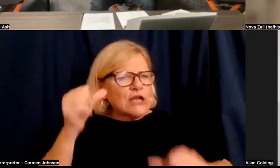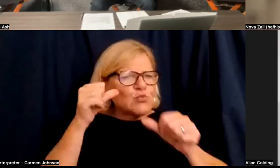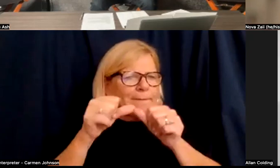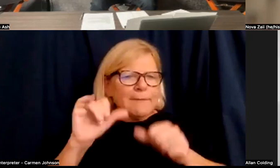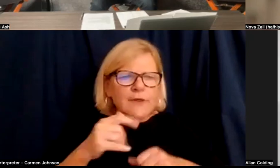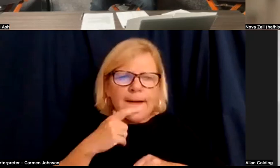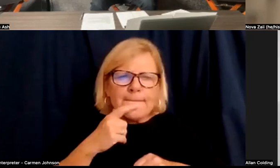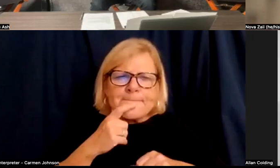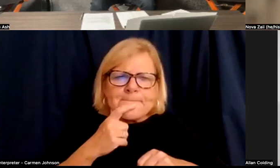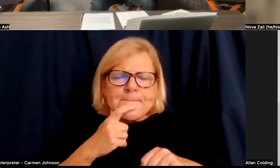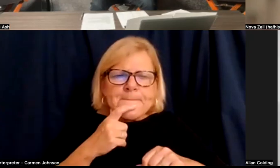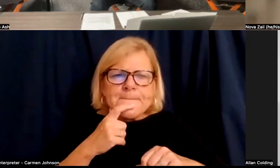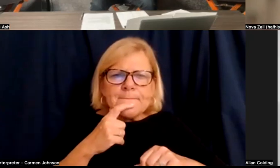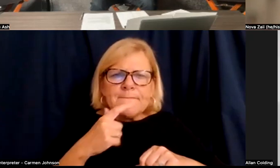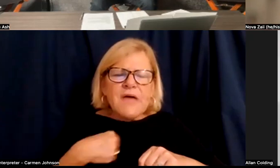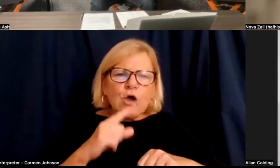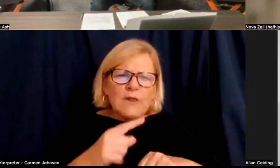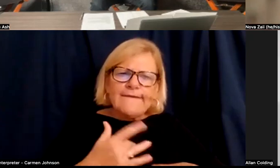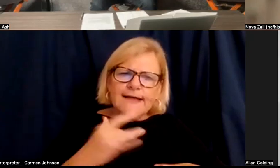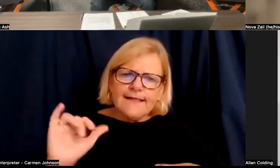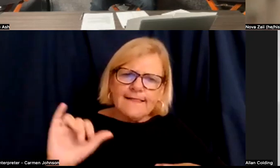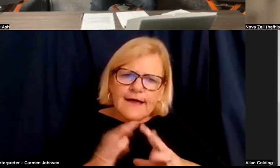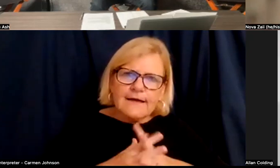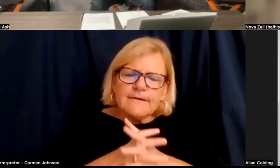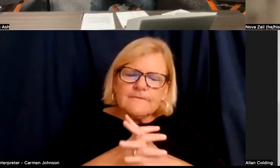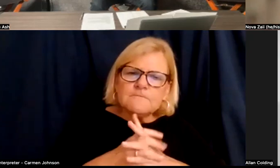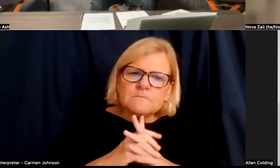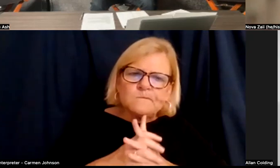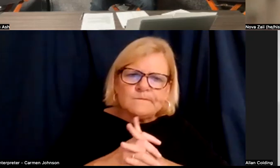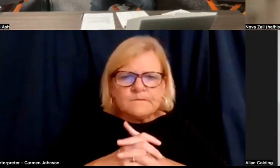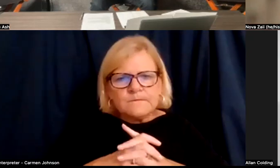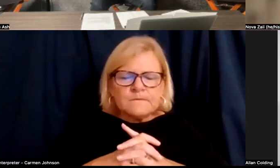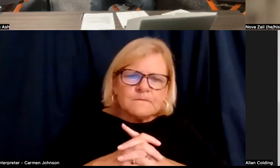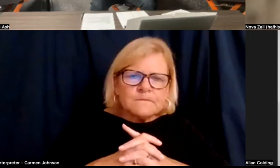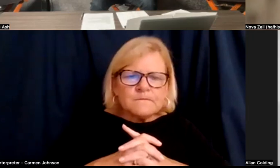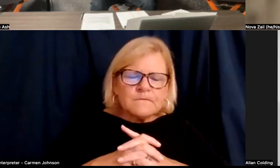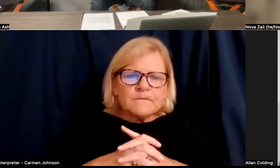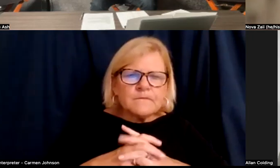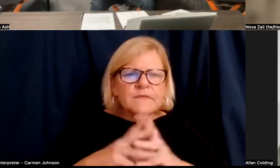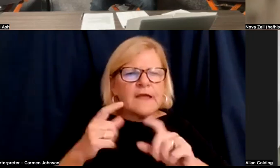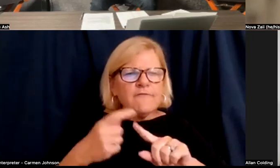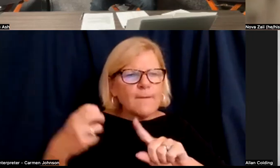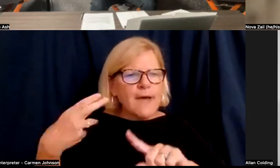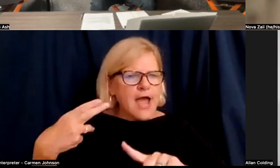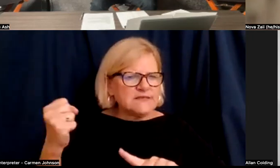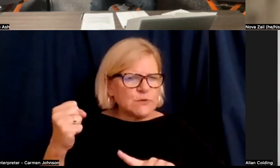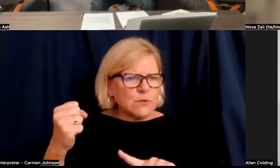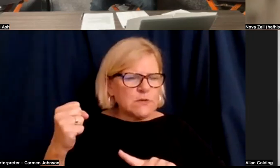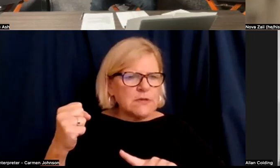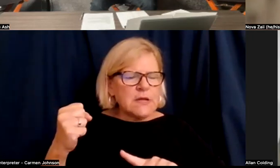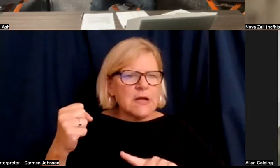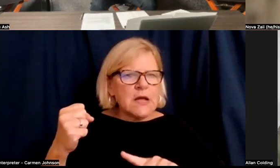that I really do feel like just from even from high school, I